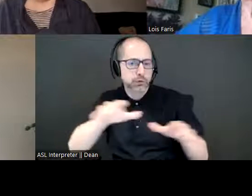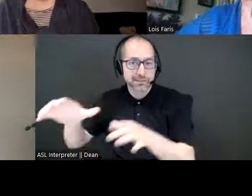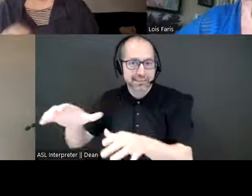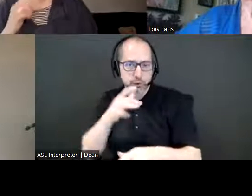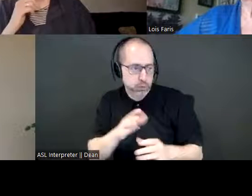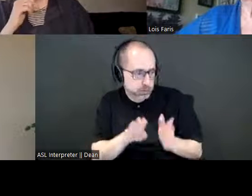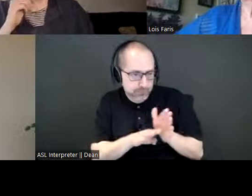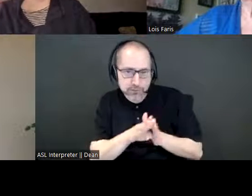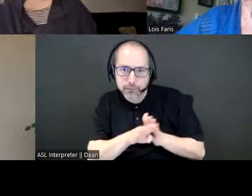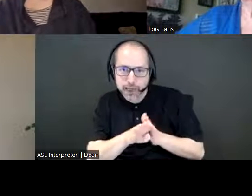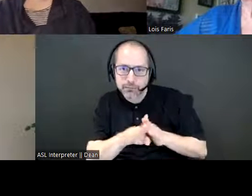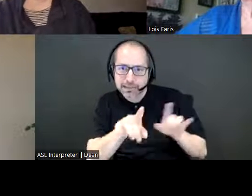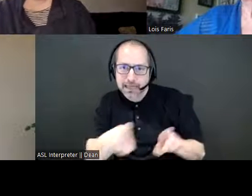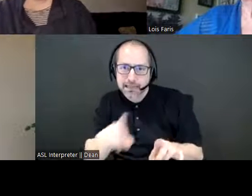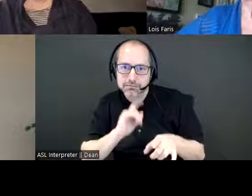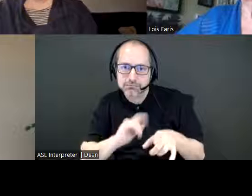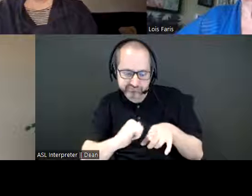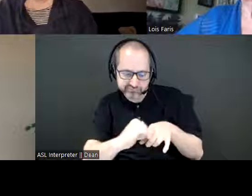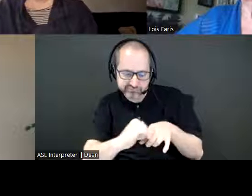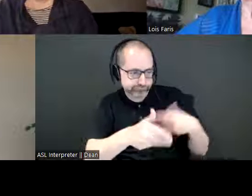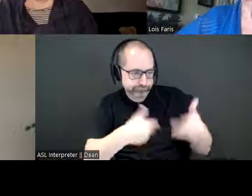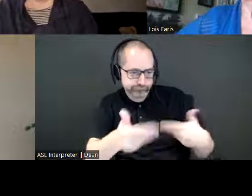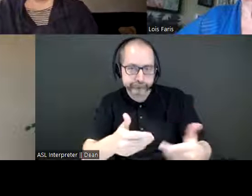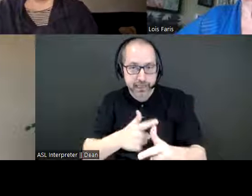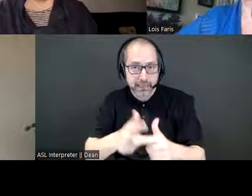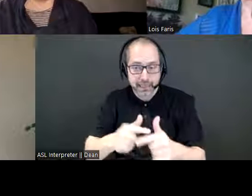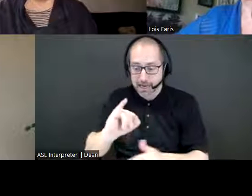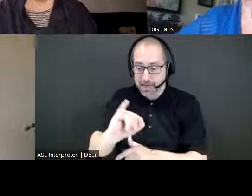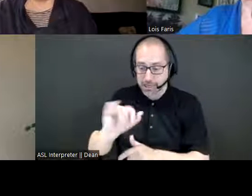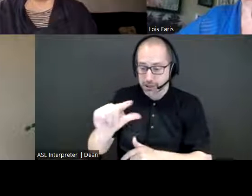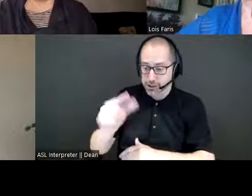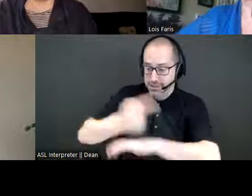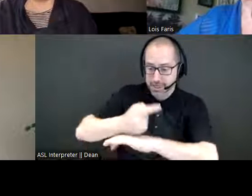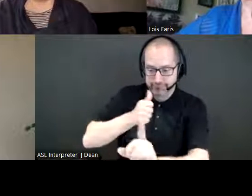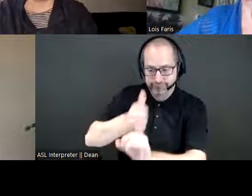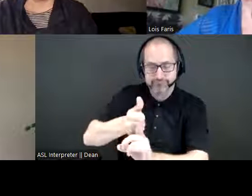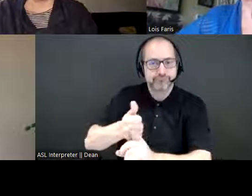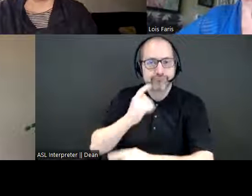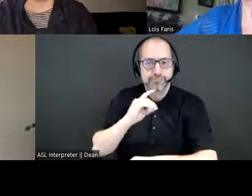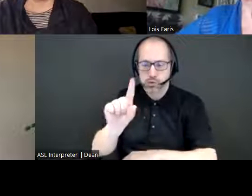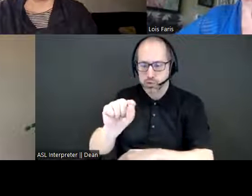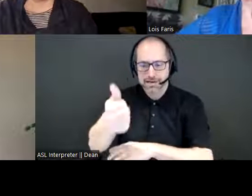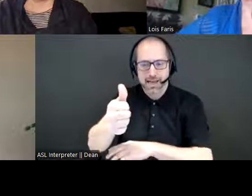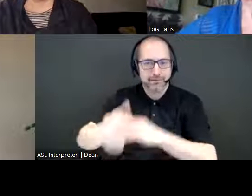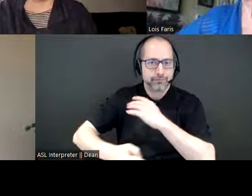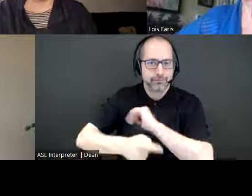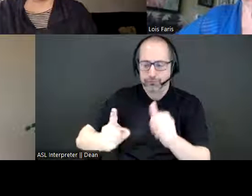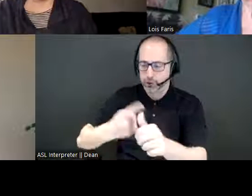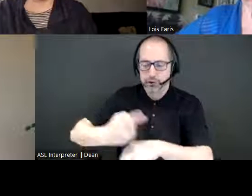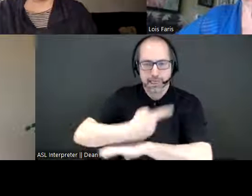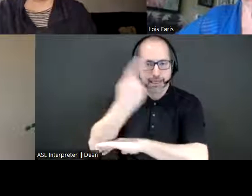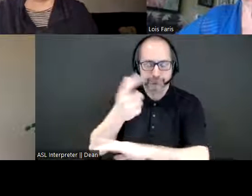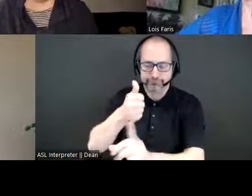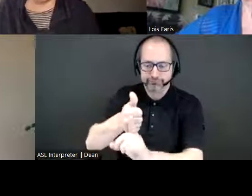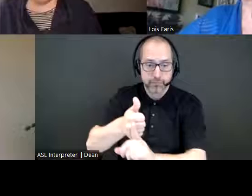resource. Then in 2010, the first IG Day was launched, where the young people involved in Sharon's